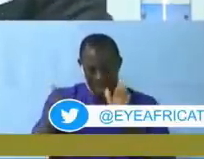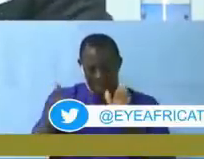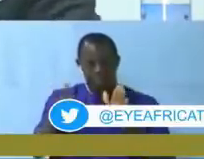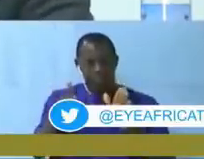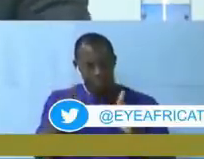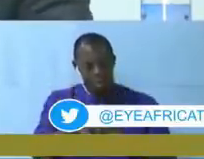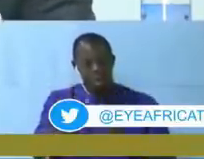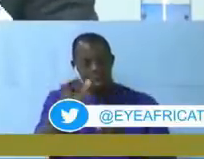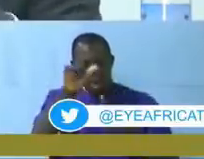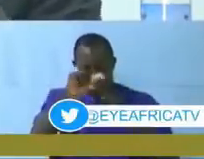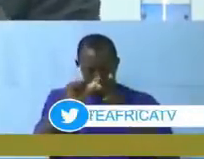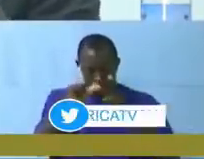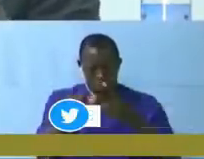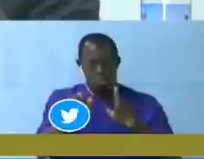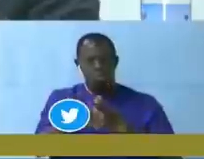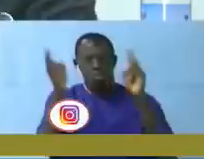provision